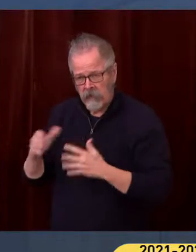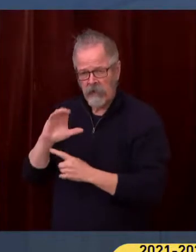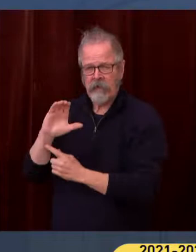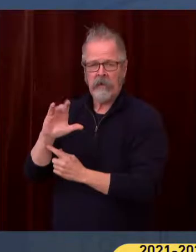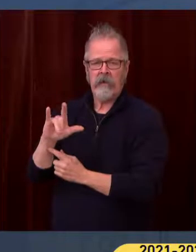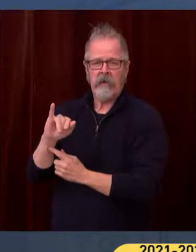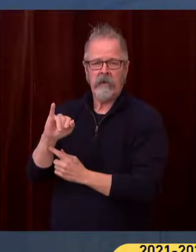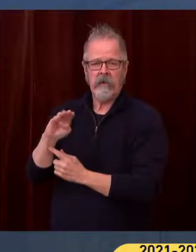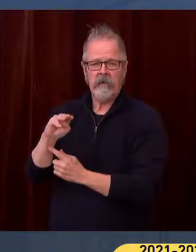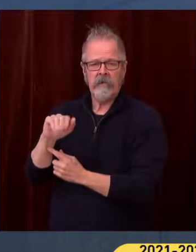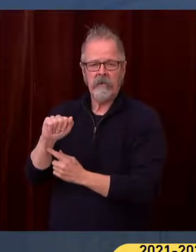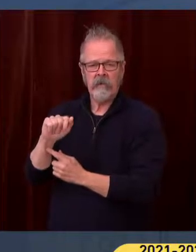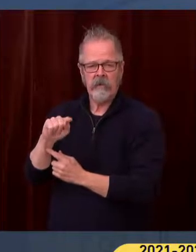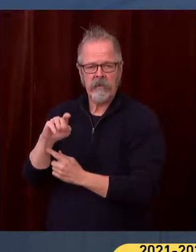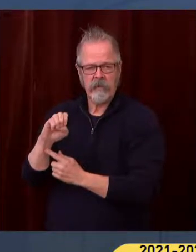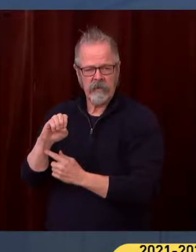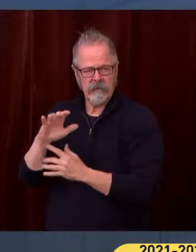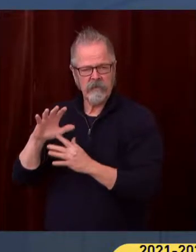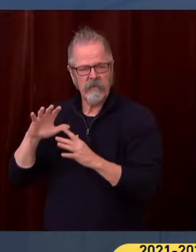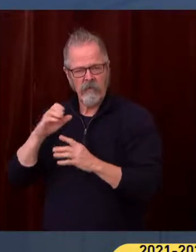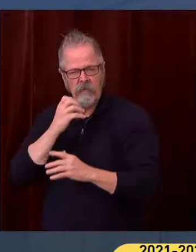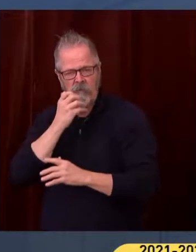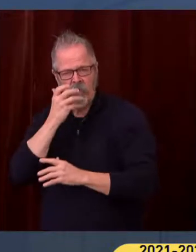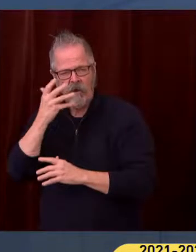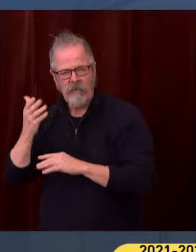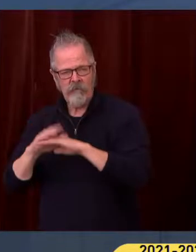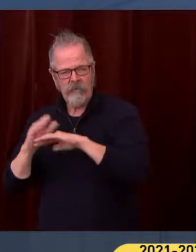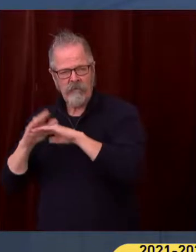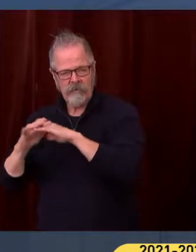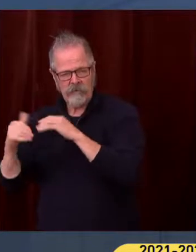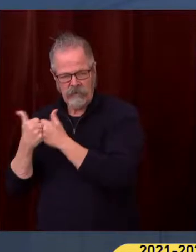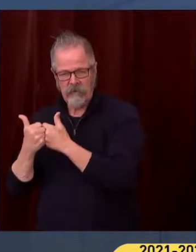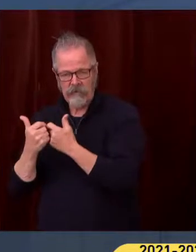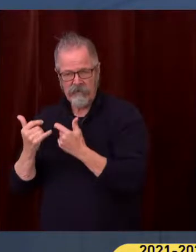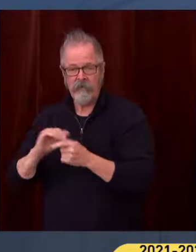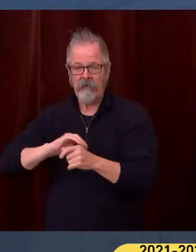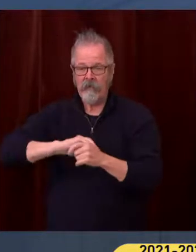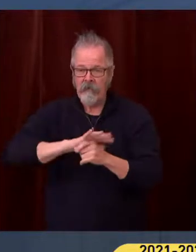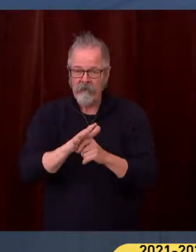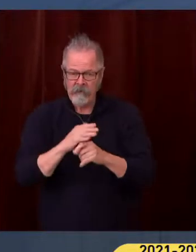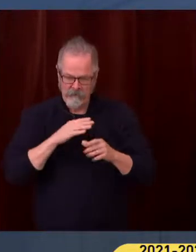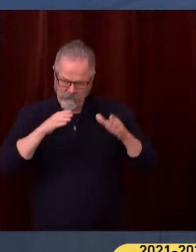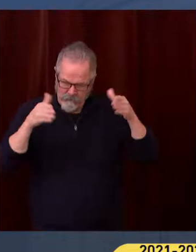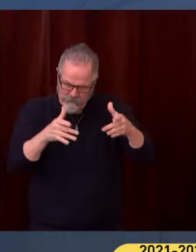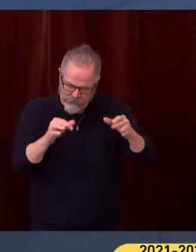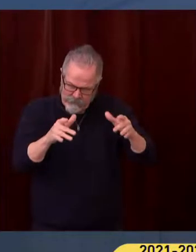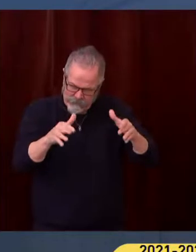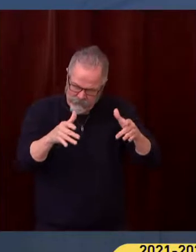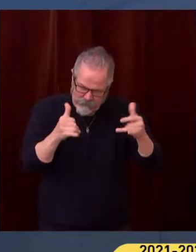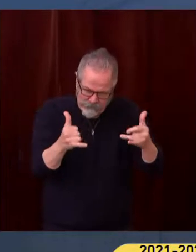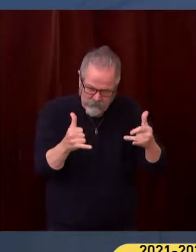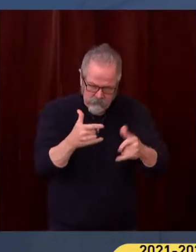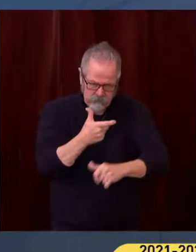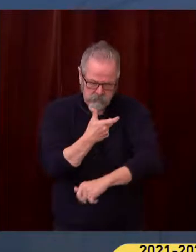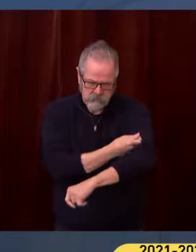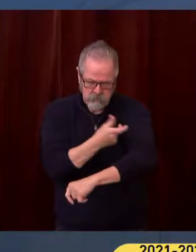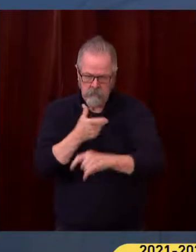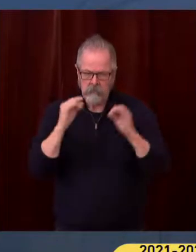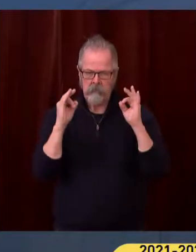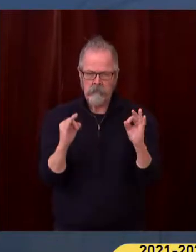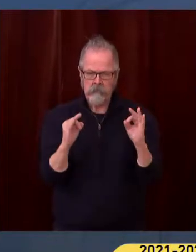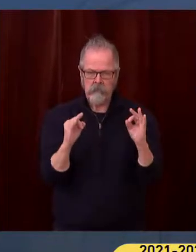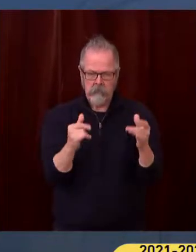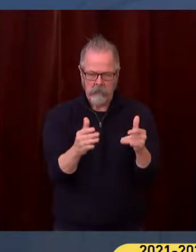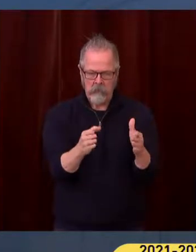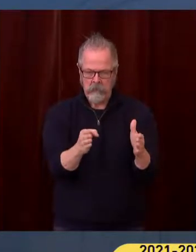attack to preserve the health of our state and our children and our grandchildren. And that's to fight against carbon pollution in